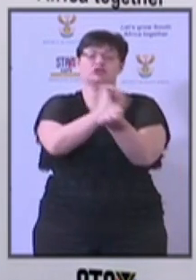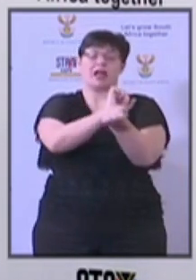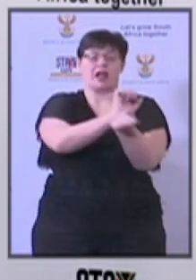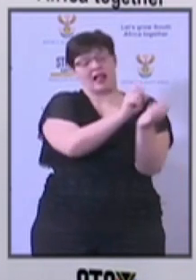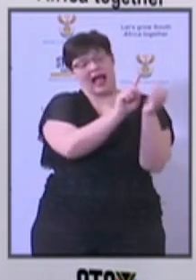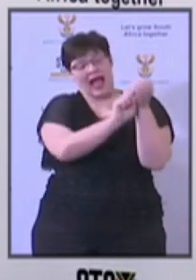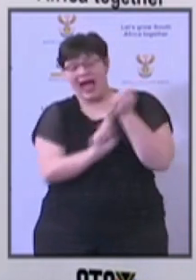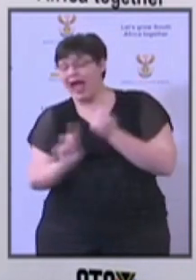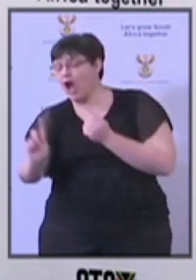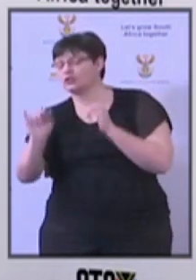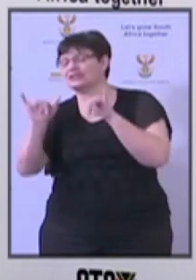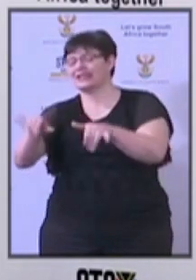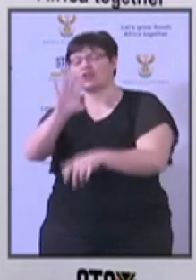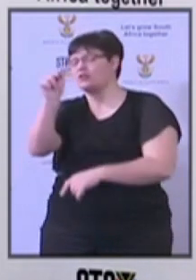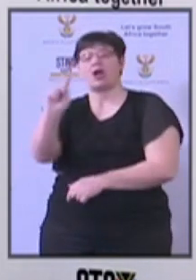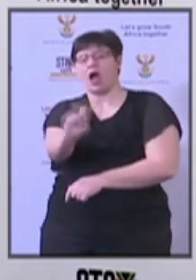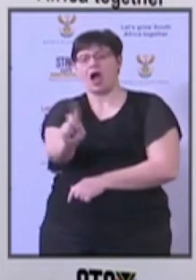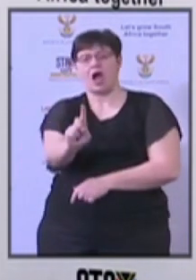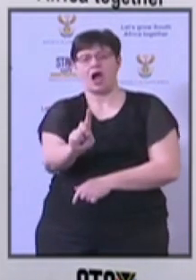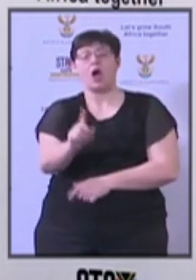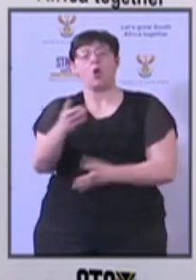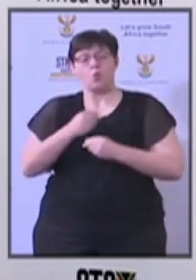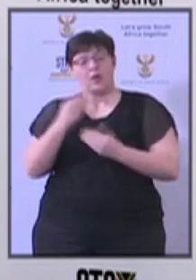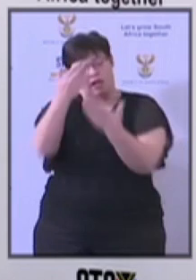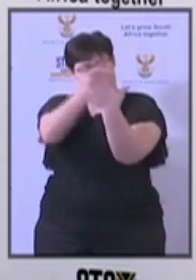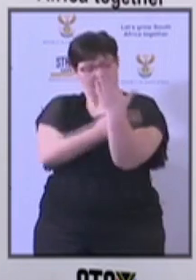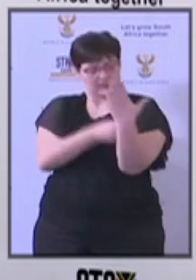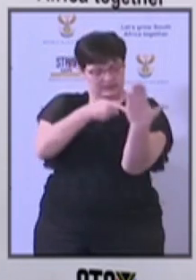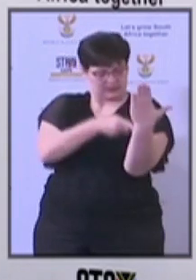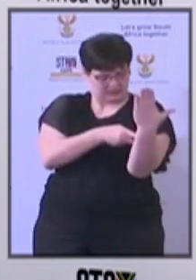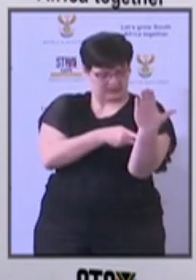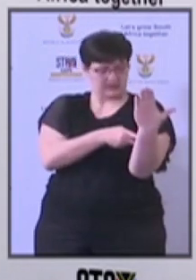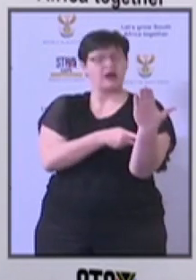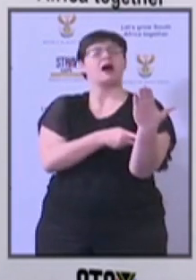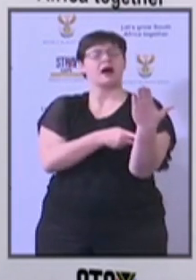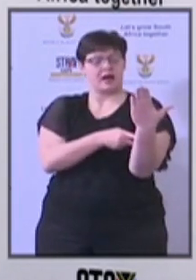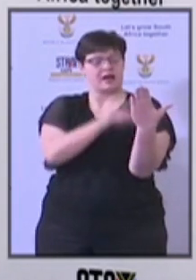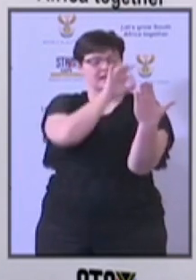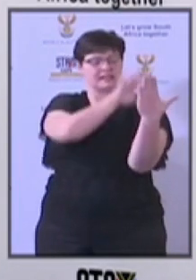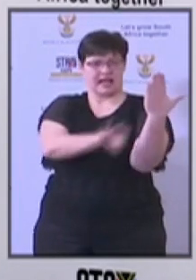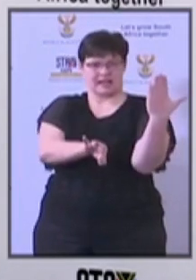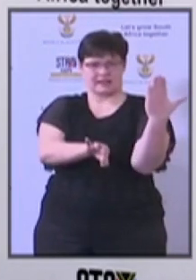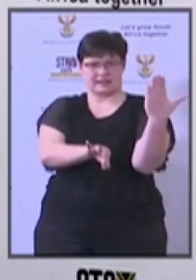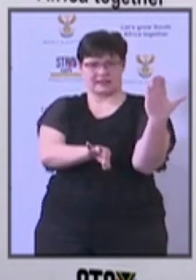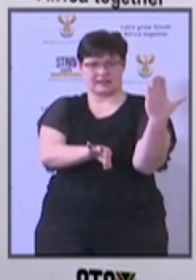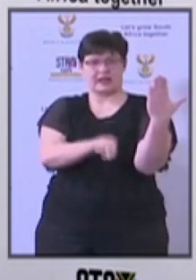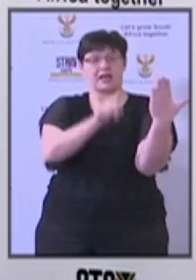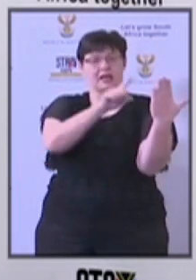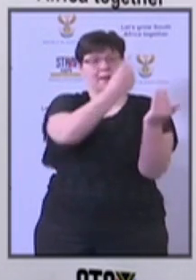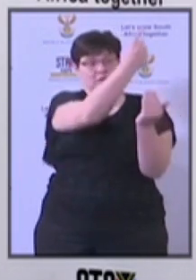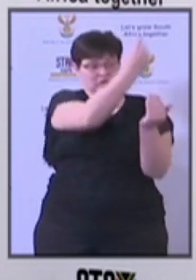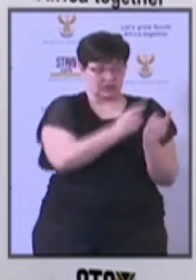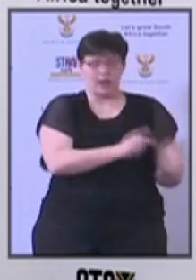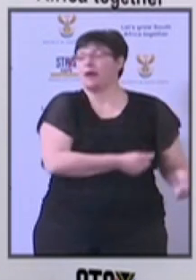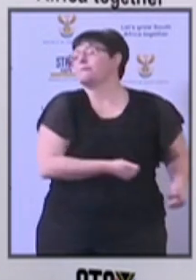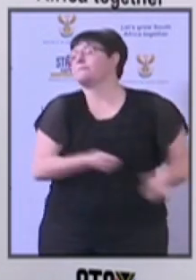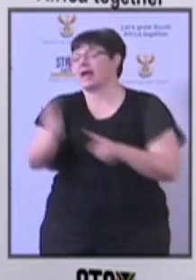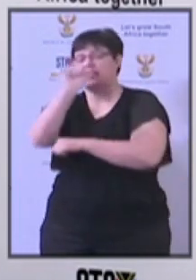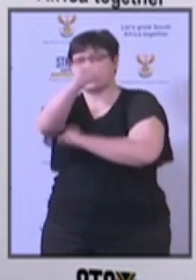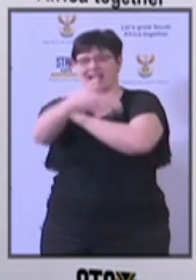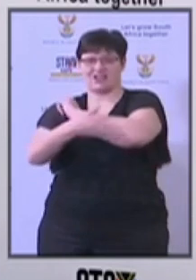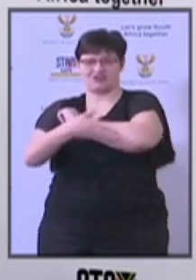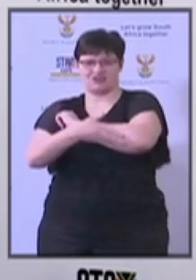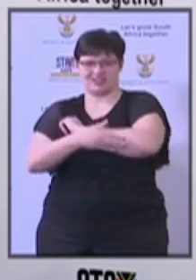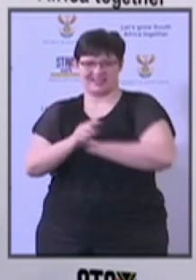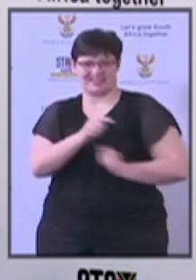correctional services send the list to us, we sign it out, and then they get deported. So that also